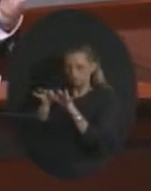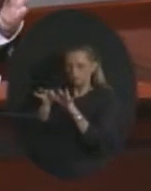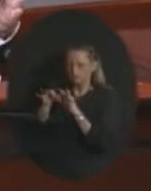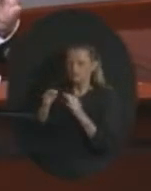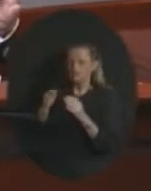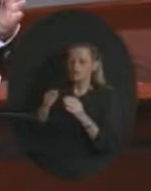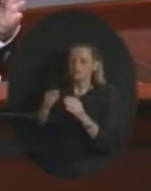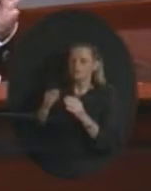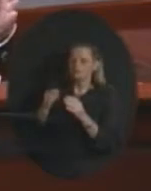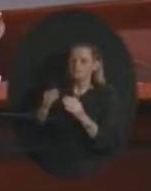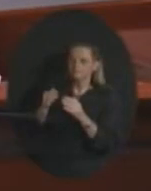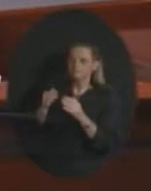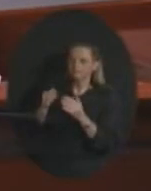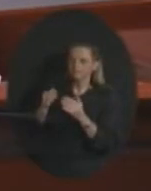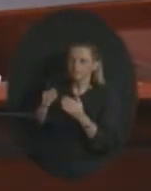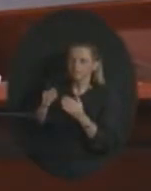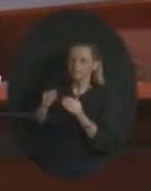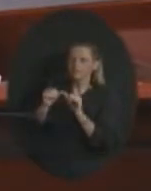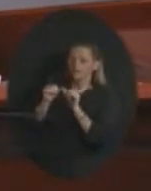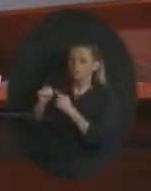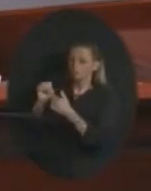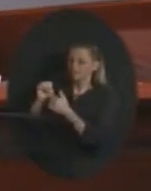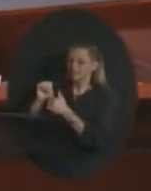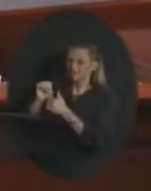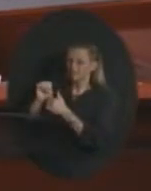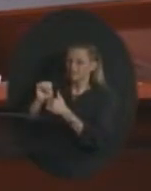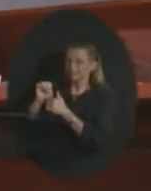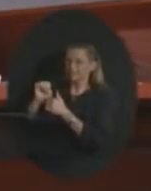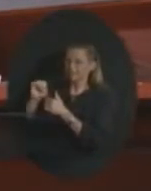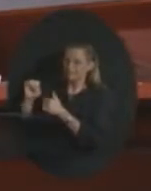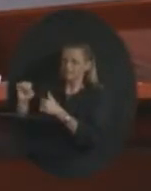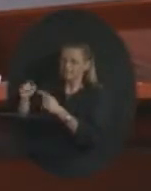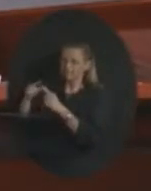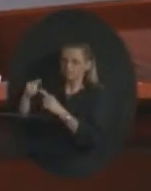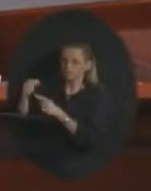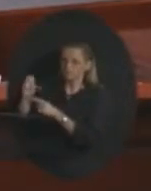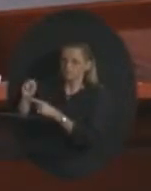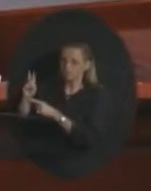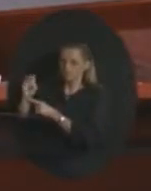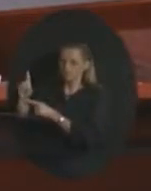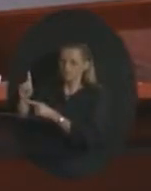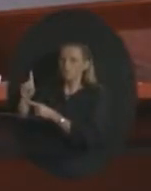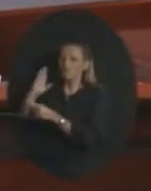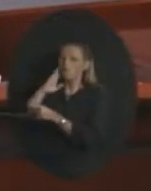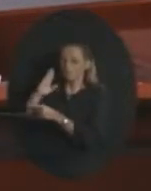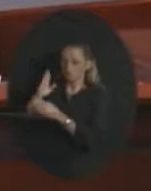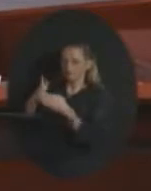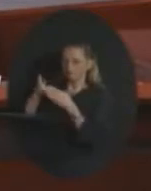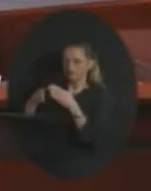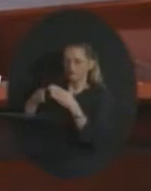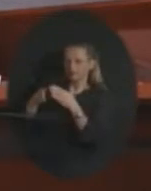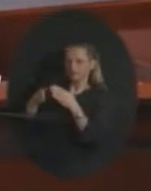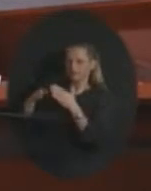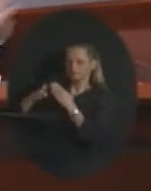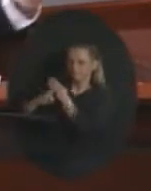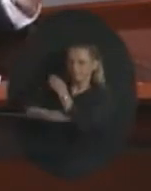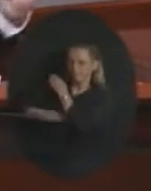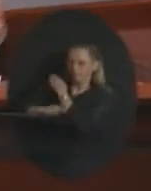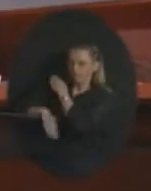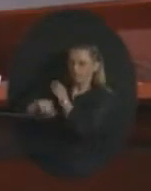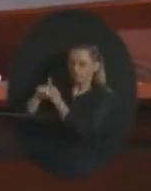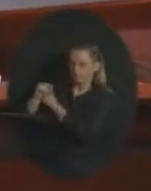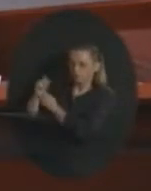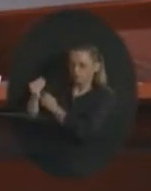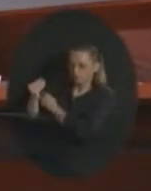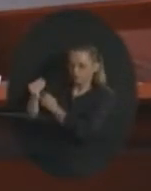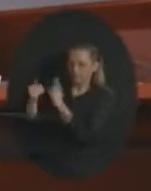goes on east to Greenwood, will be completed by the end of 2013, so sometime late fall. And then finally, the rest of the